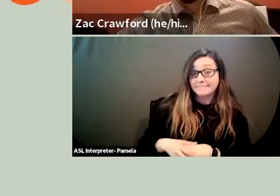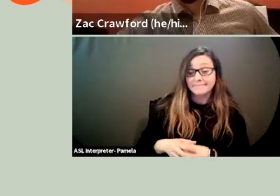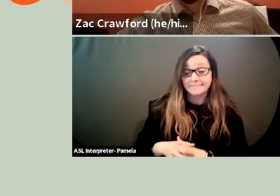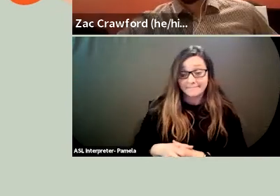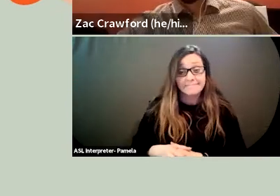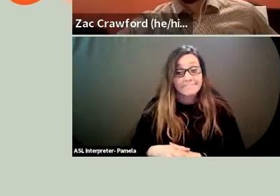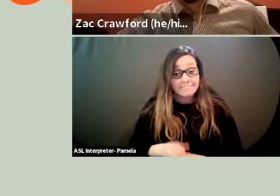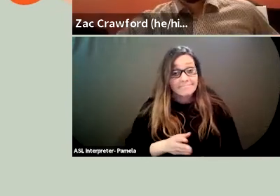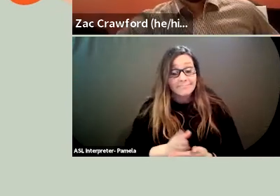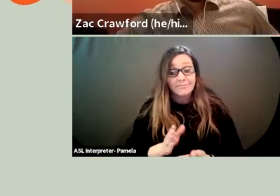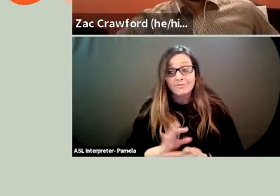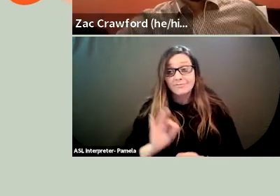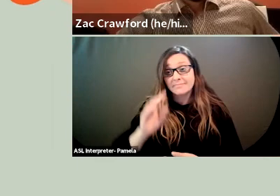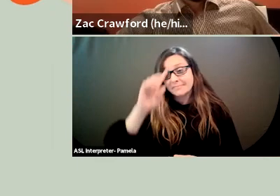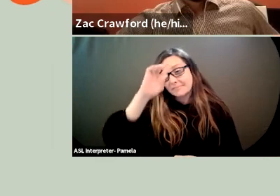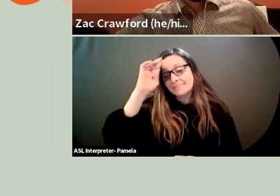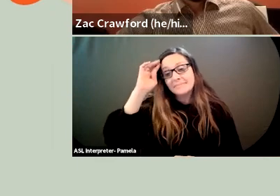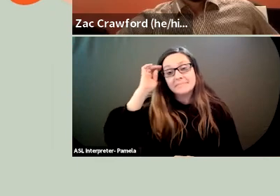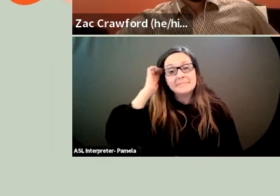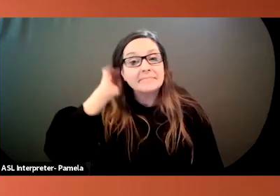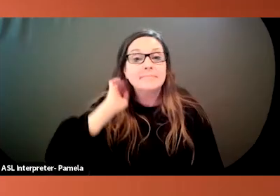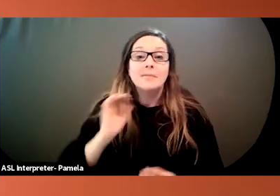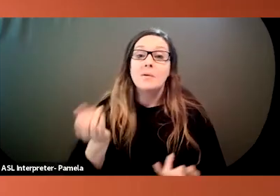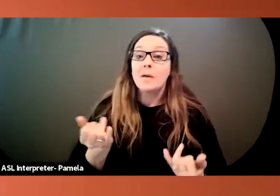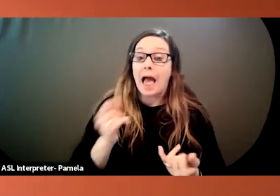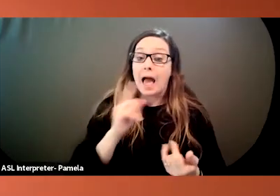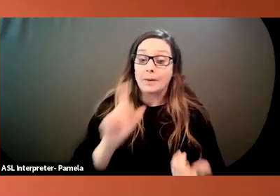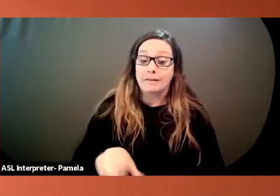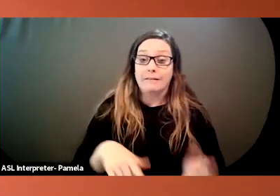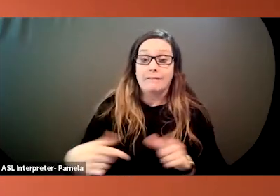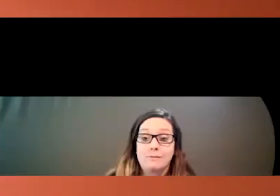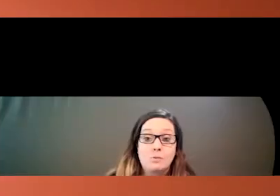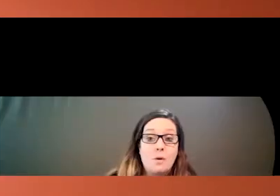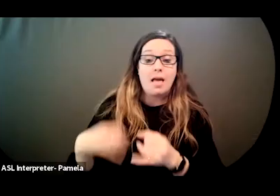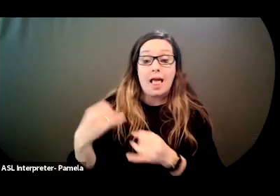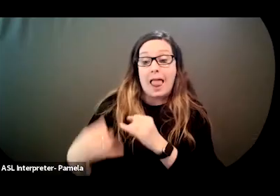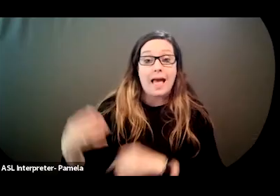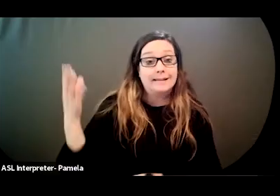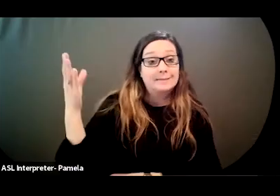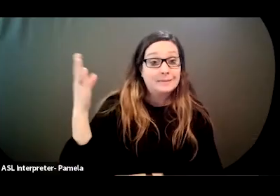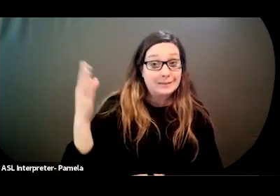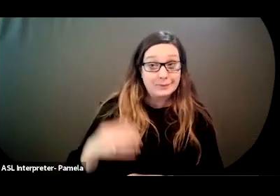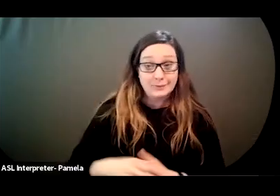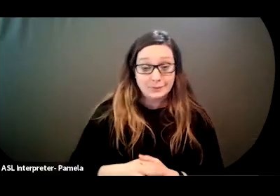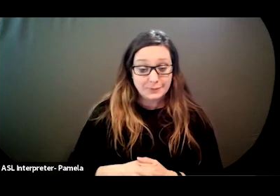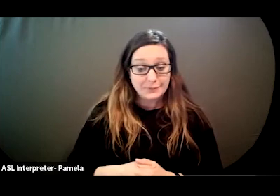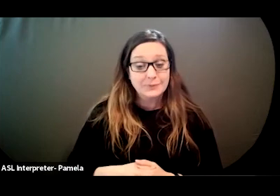All right. We're going to move on to our last presenter now.